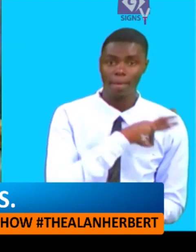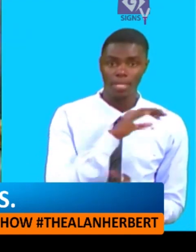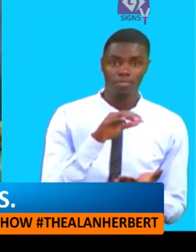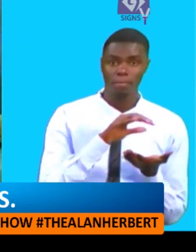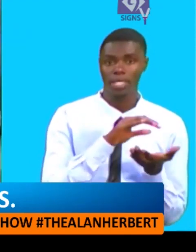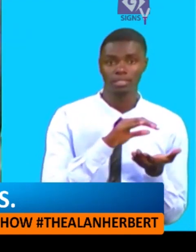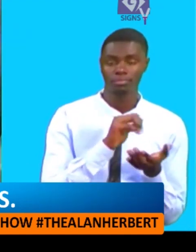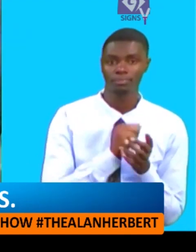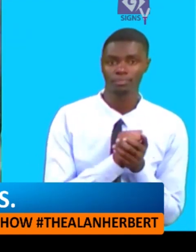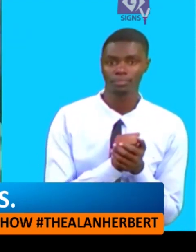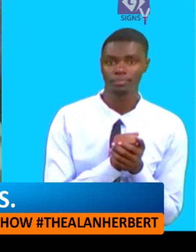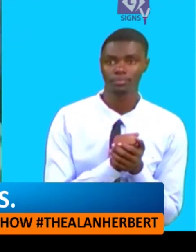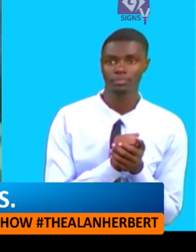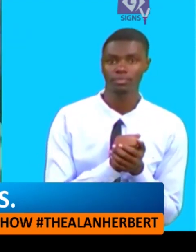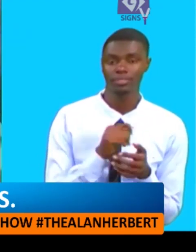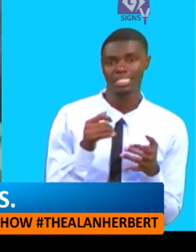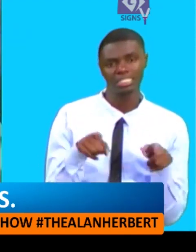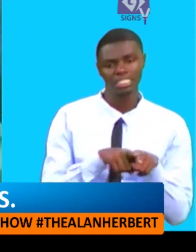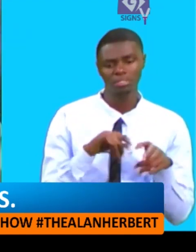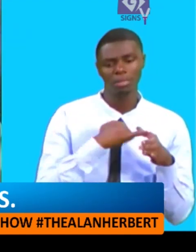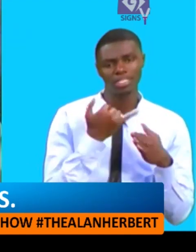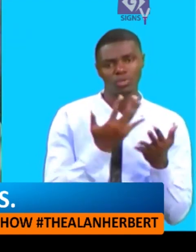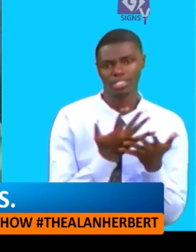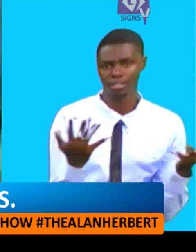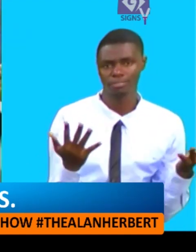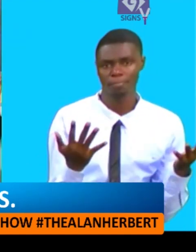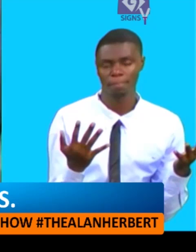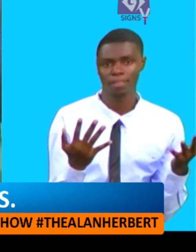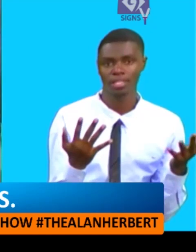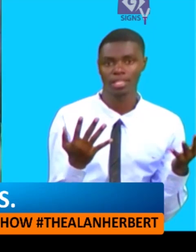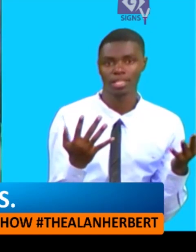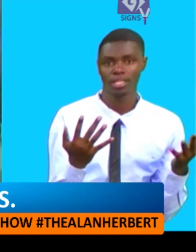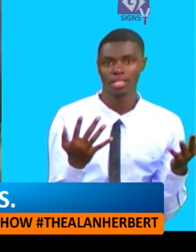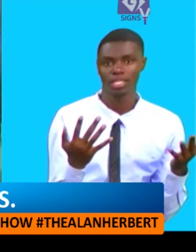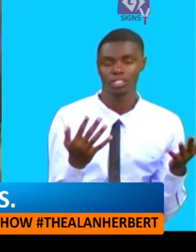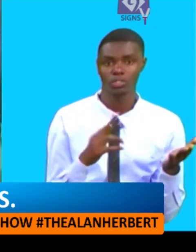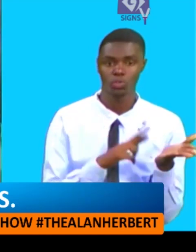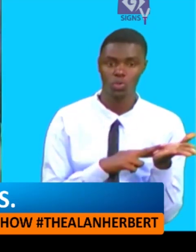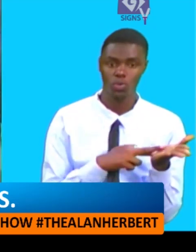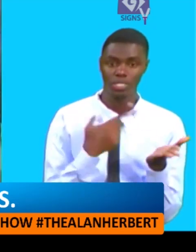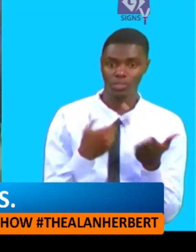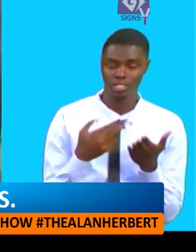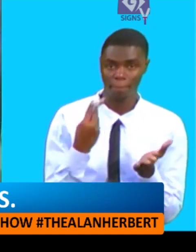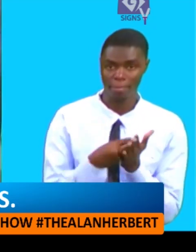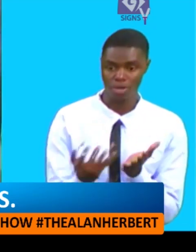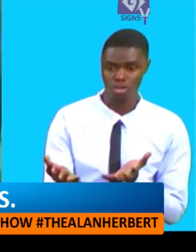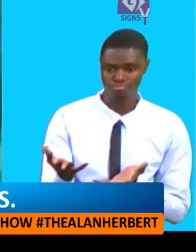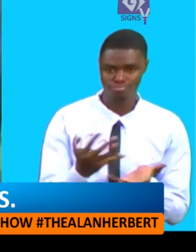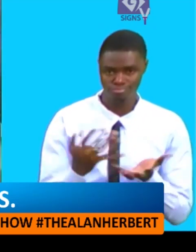of like an insurance thing. So you pull in funds